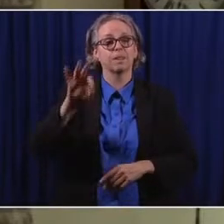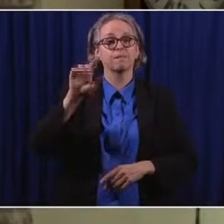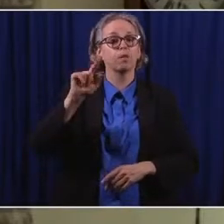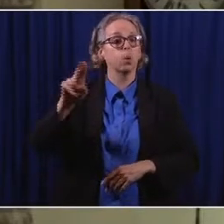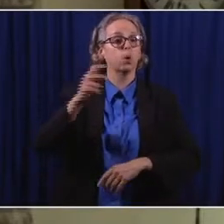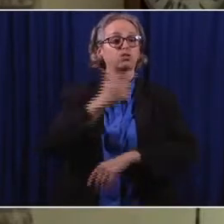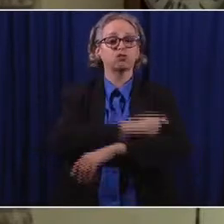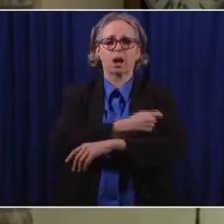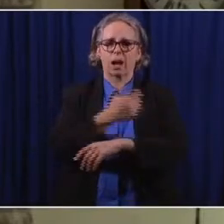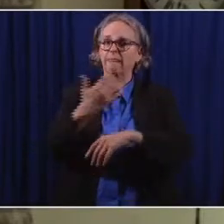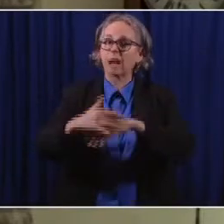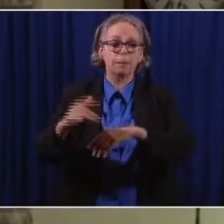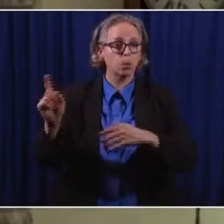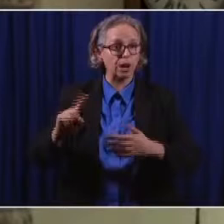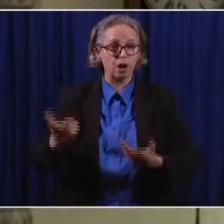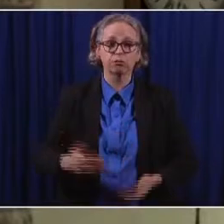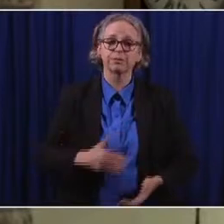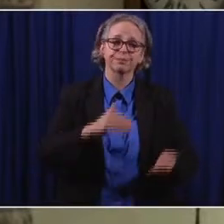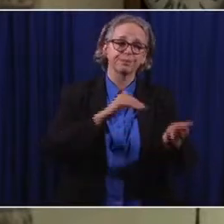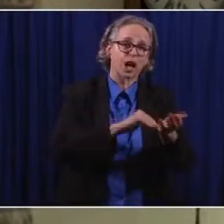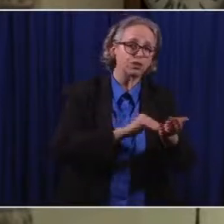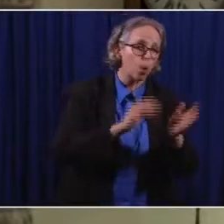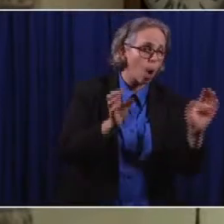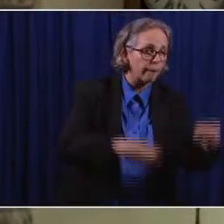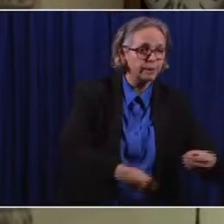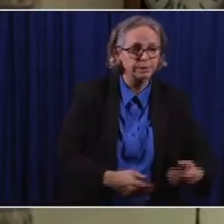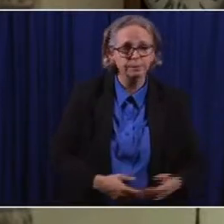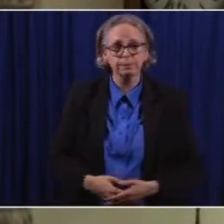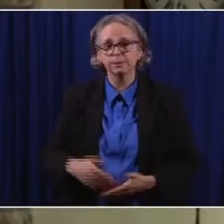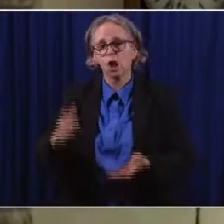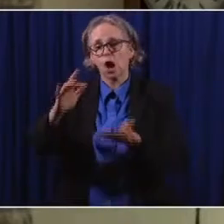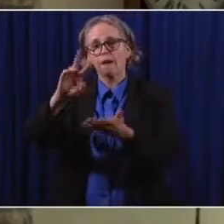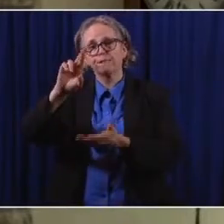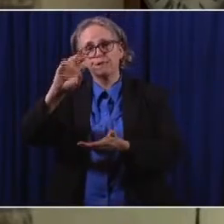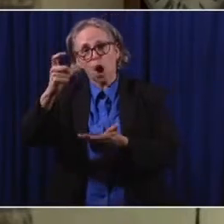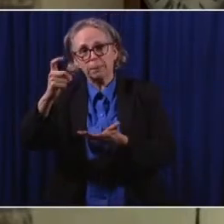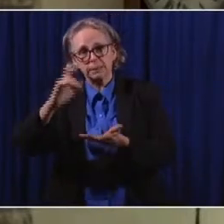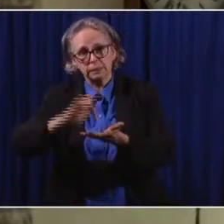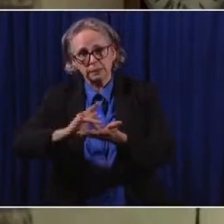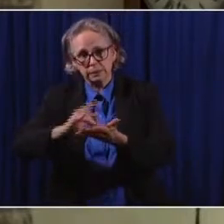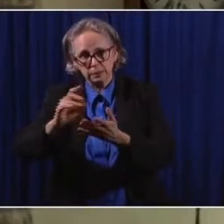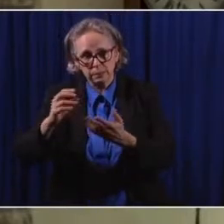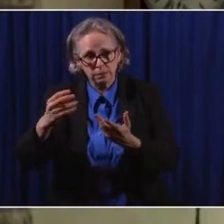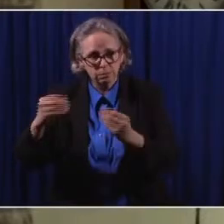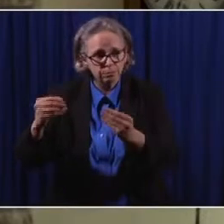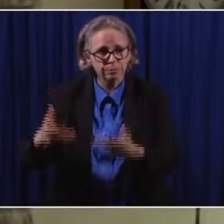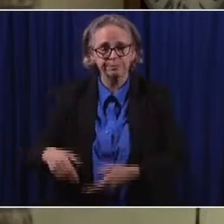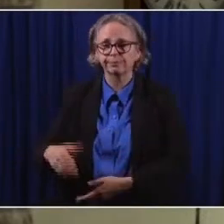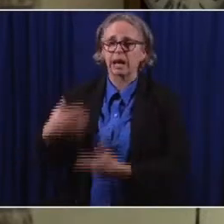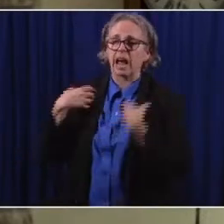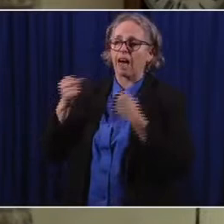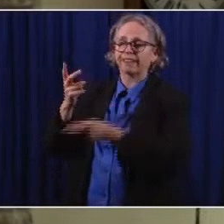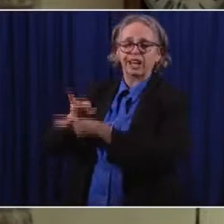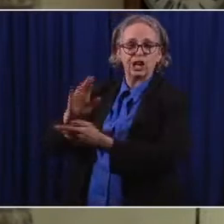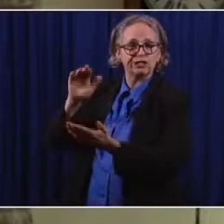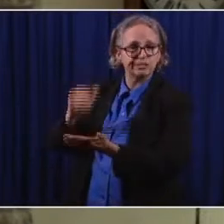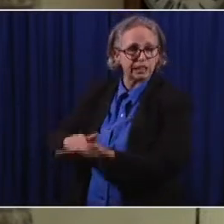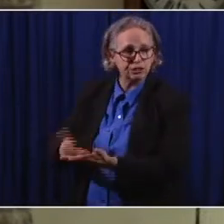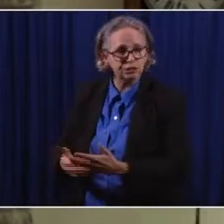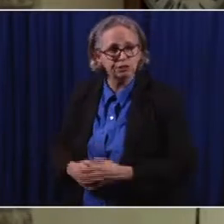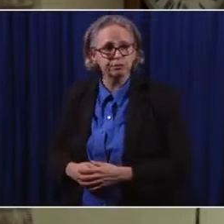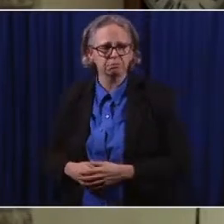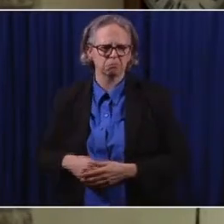doctor's office, retail pharmacies, federally qualified health centers that we have throughout the state also have the flu shot